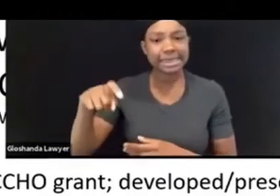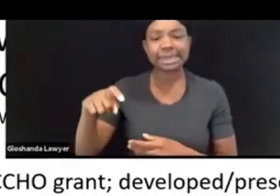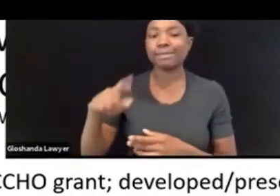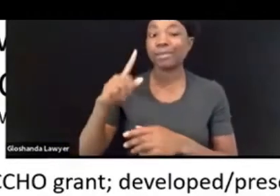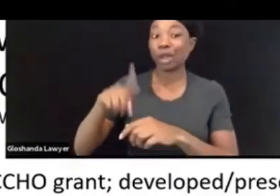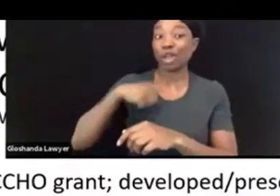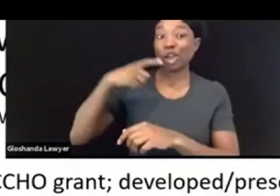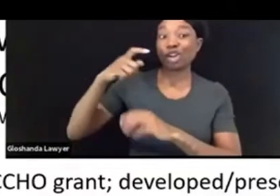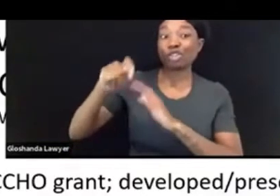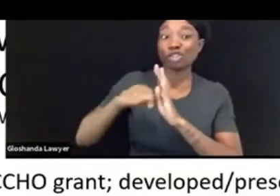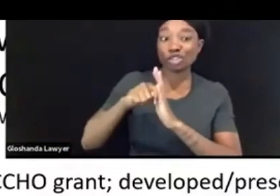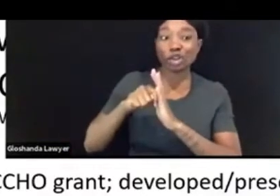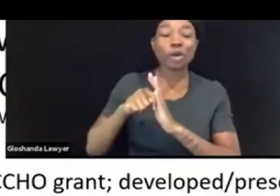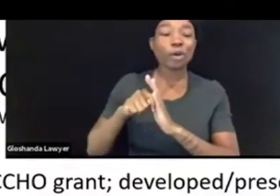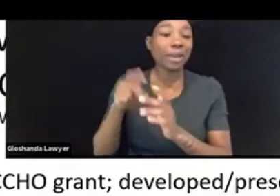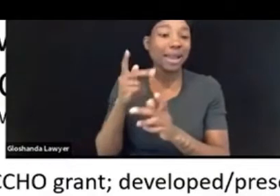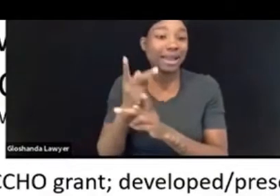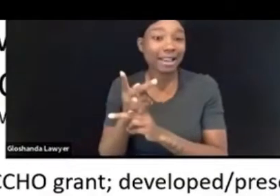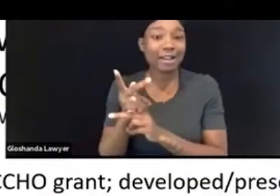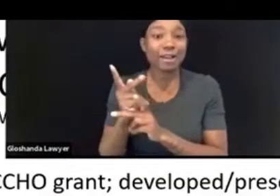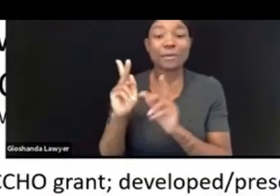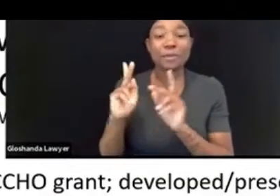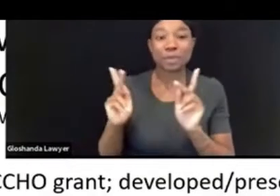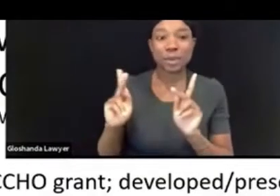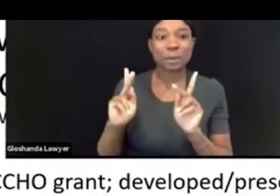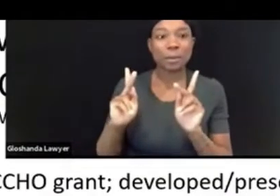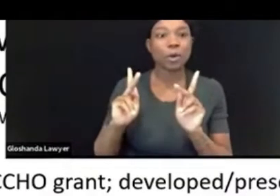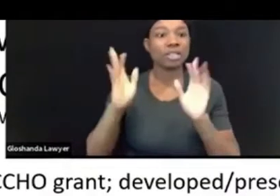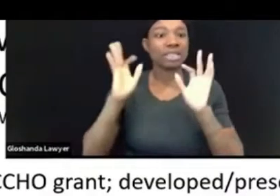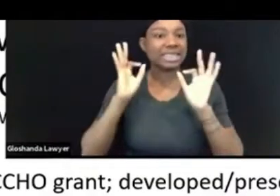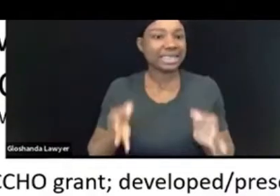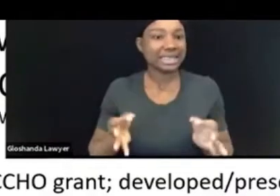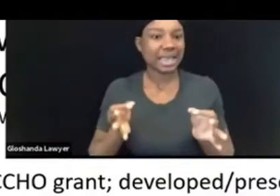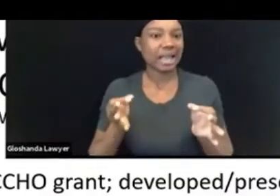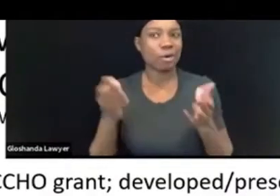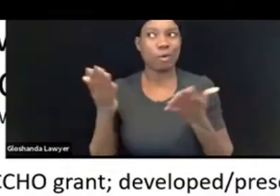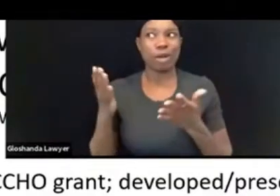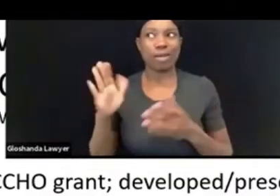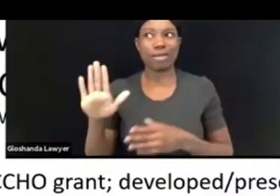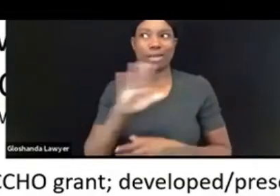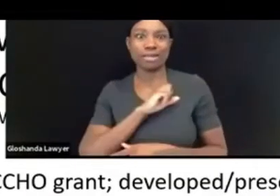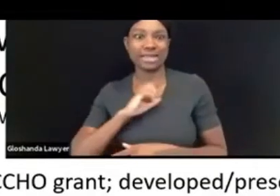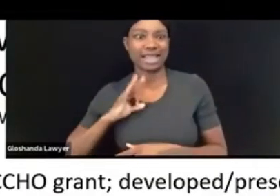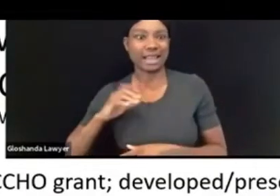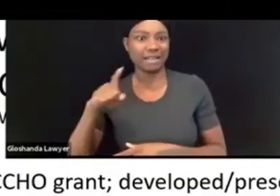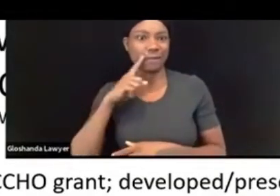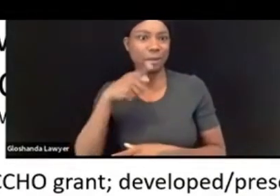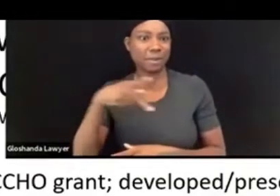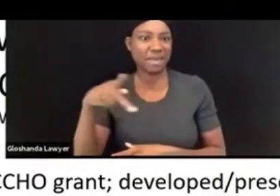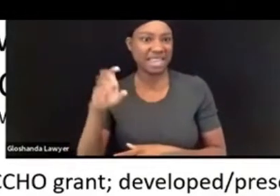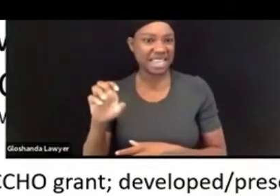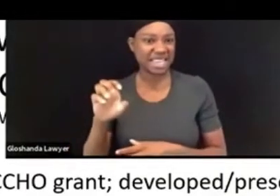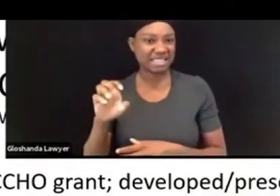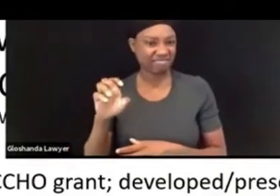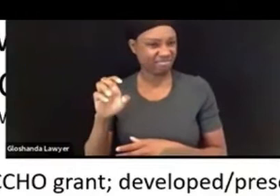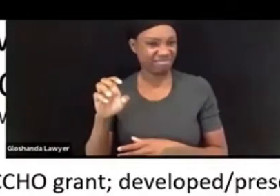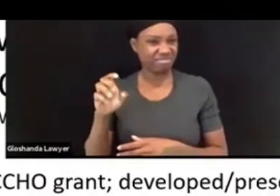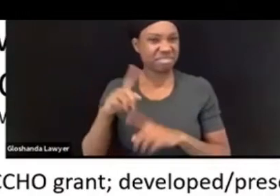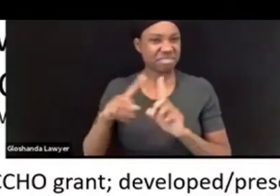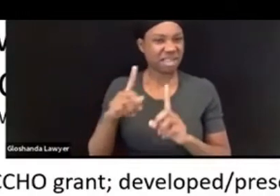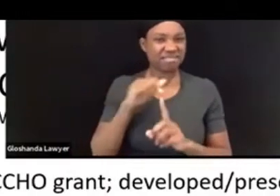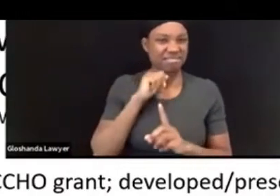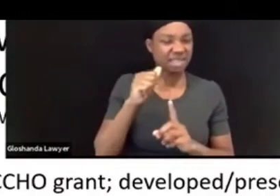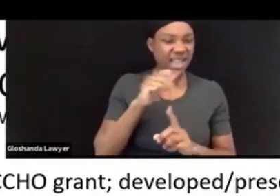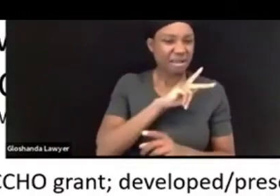clinicians, dictated what they thought their staff needed for PPE. But we discovered that operational staff like nursing